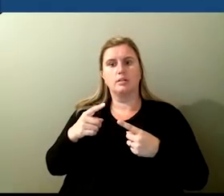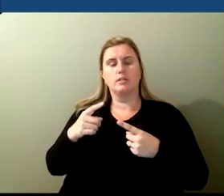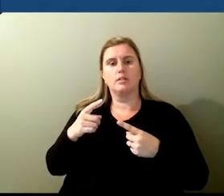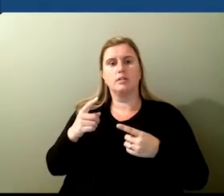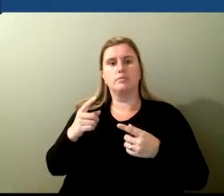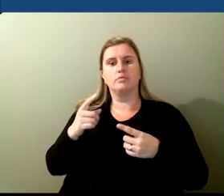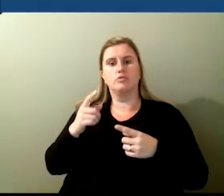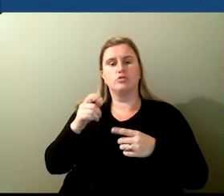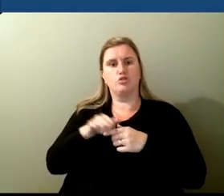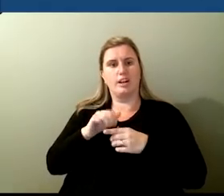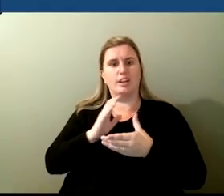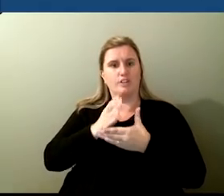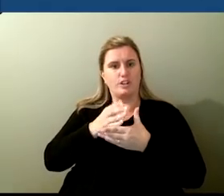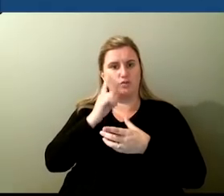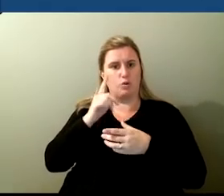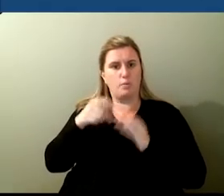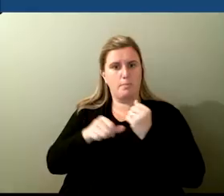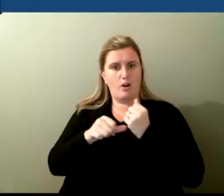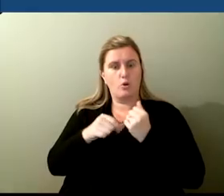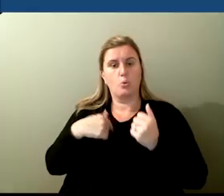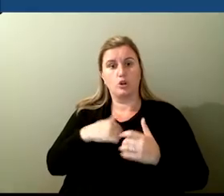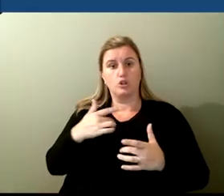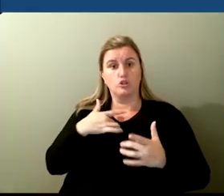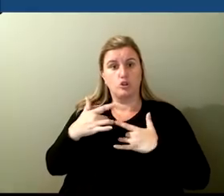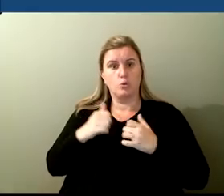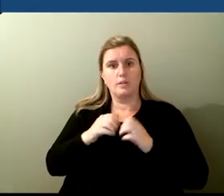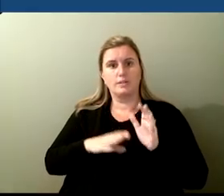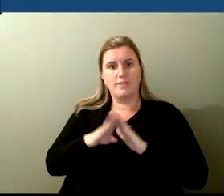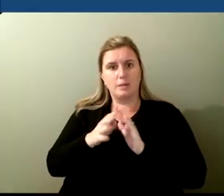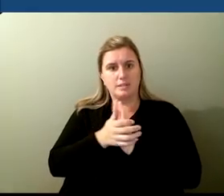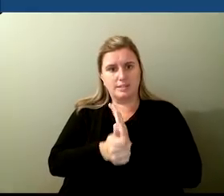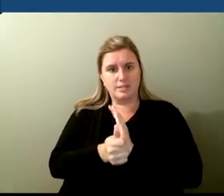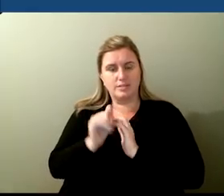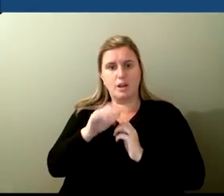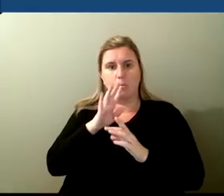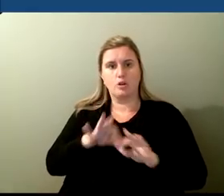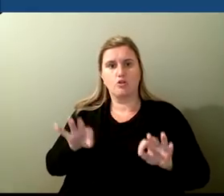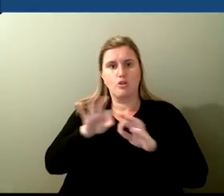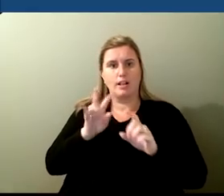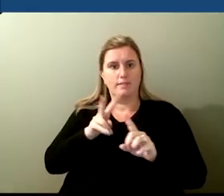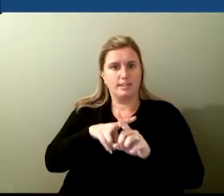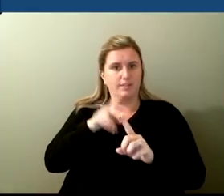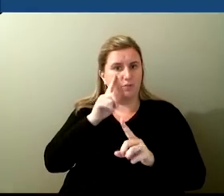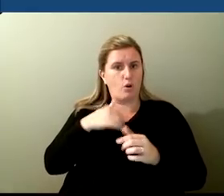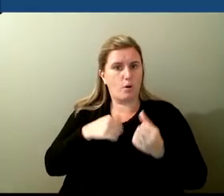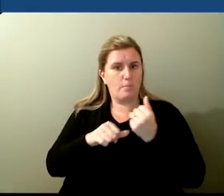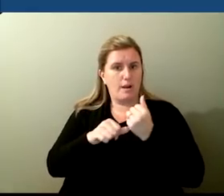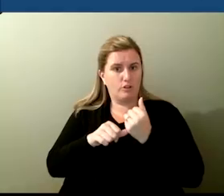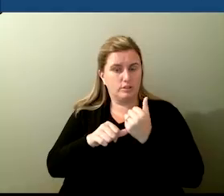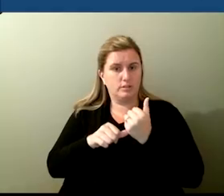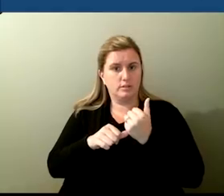peer educators. We are concerned here with developing skills that are going to be relevant for our peer educators